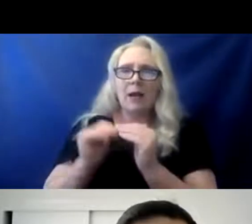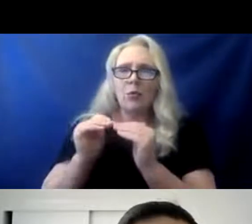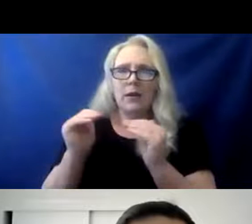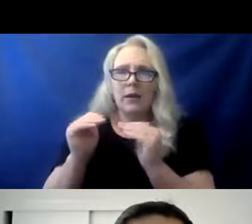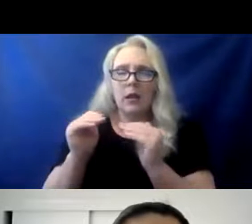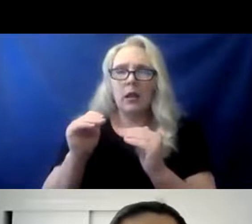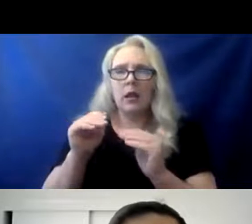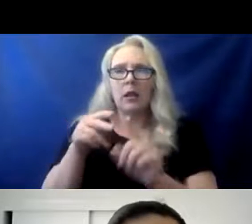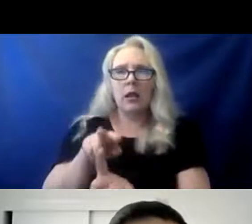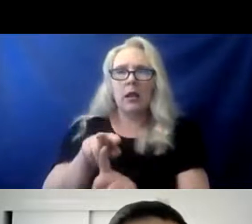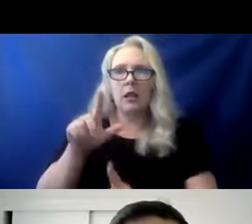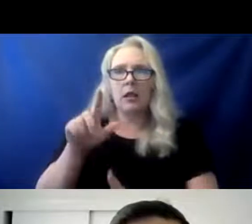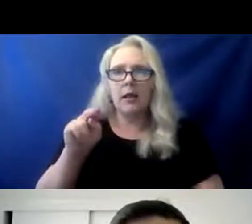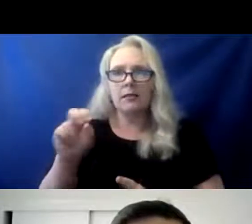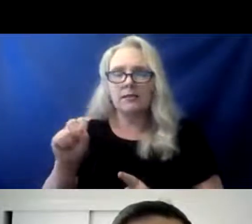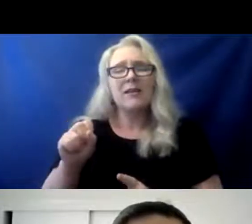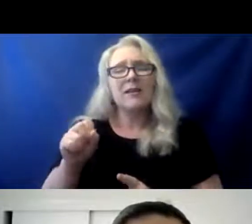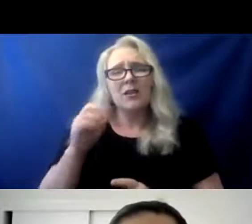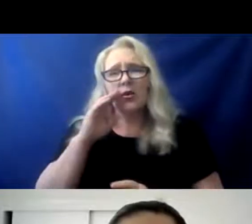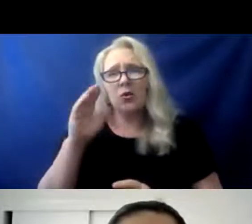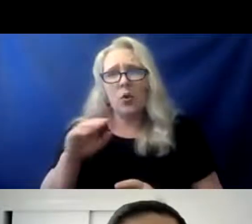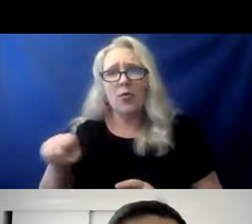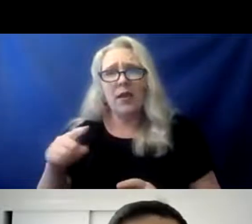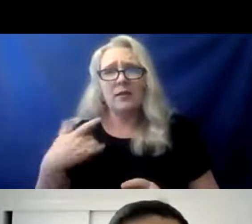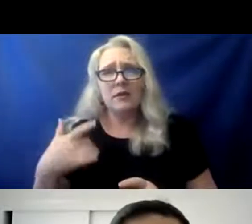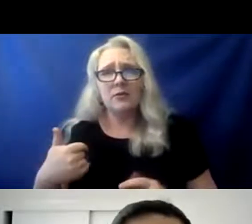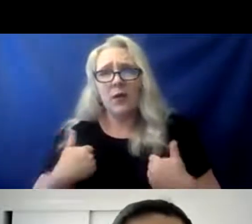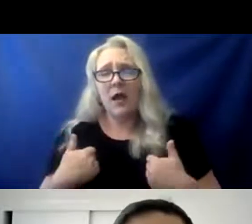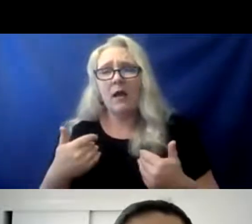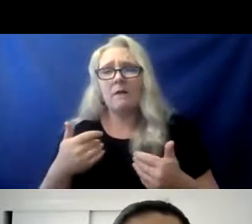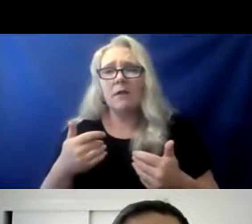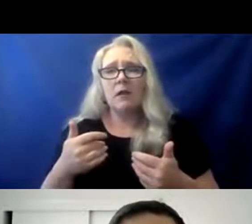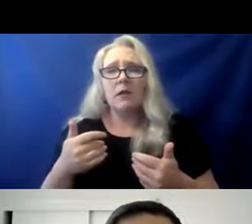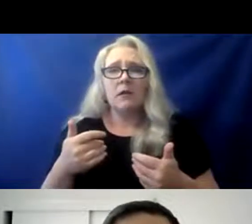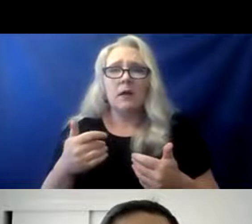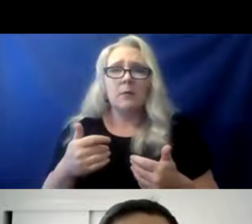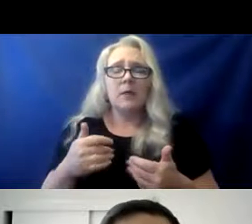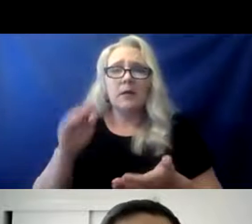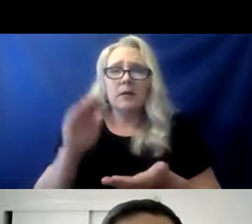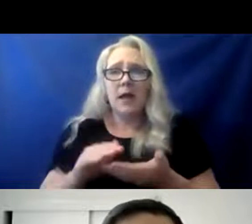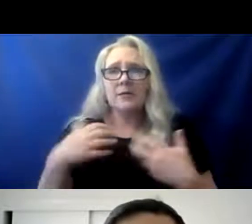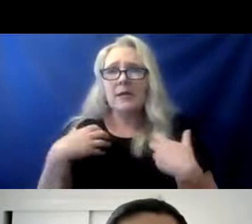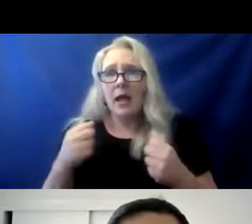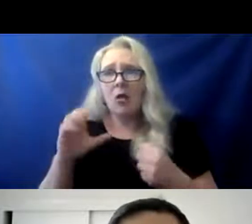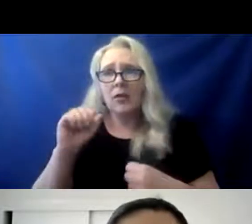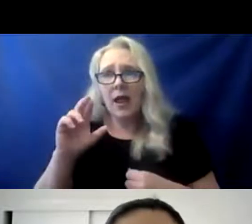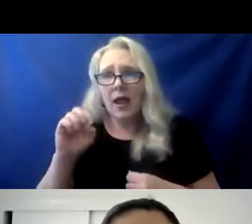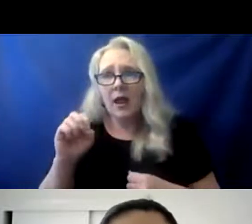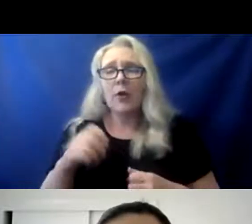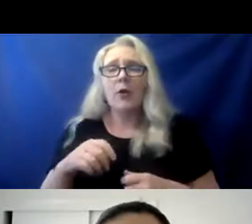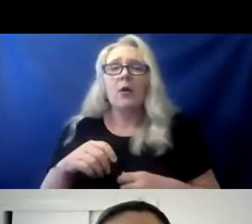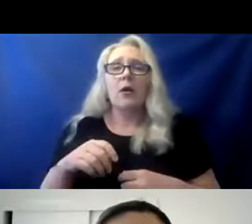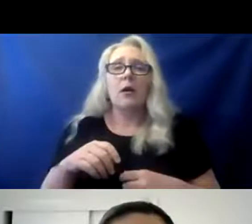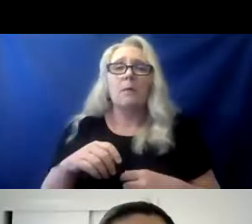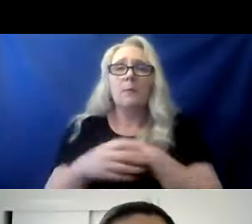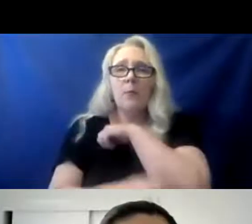less healthy communities, have less access to health care, have poorer health outcomes, and ultimately have shorter life expectancies. And so we